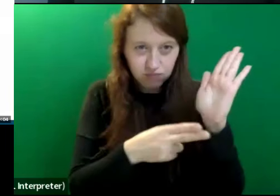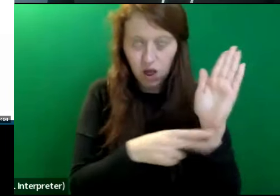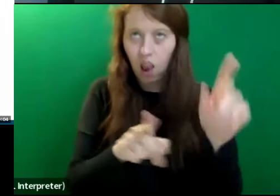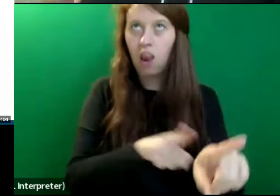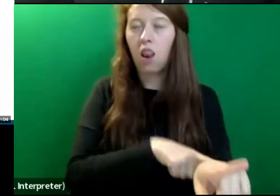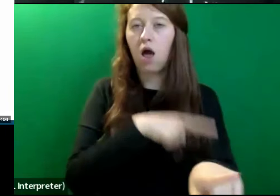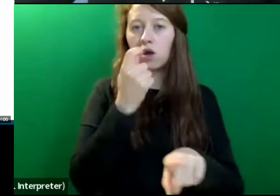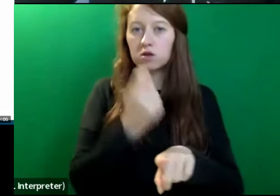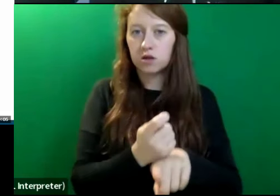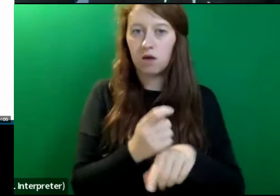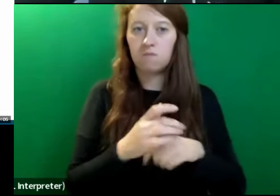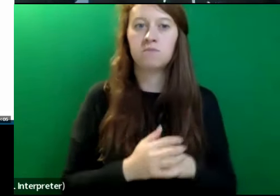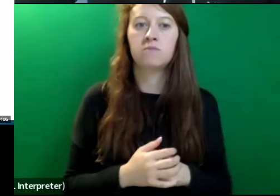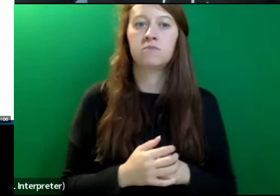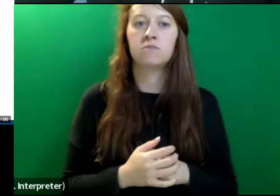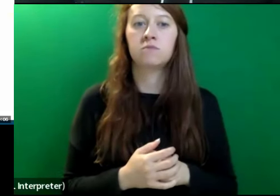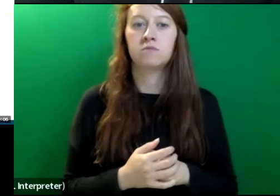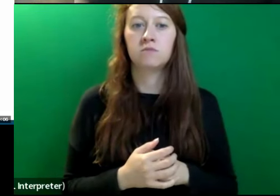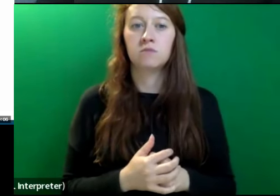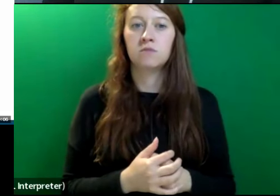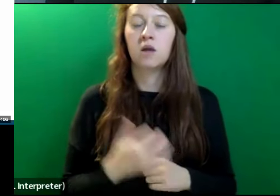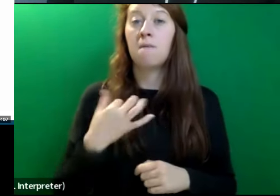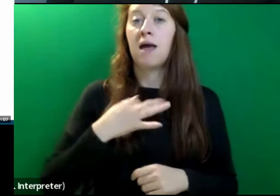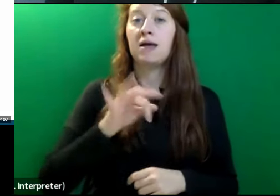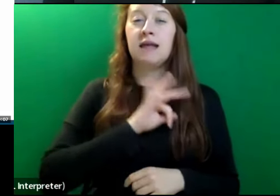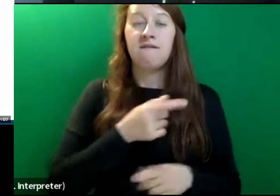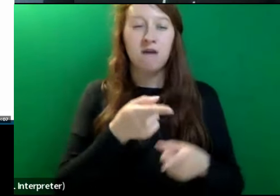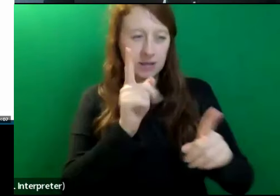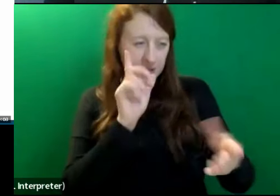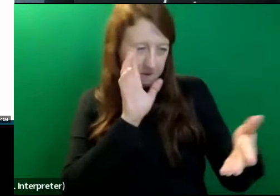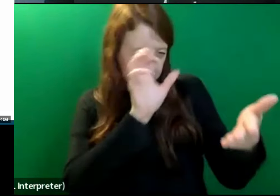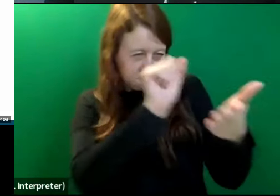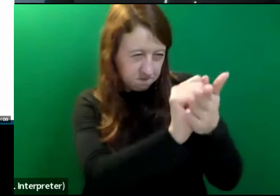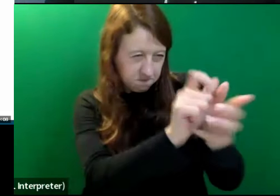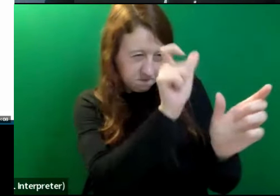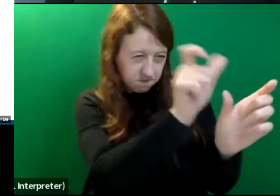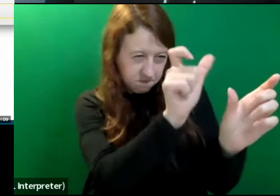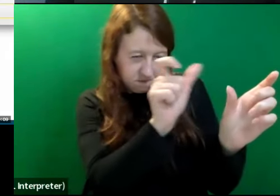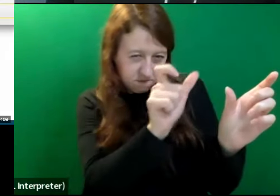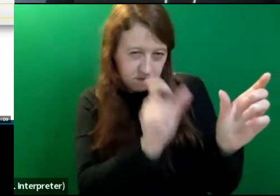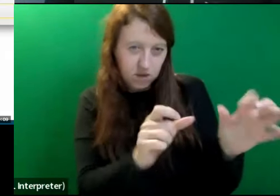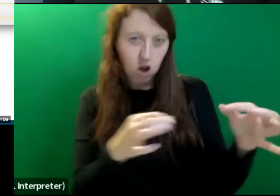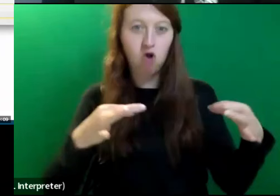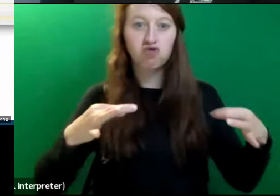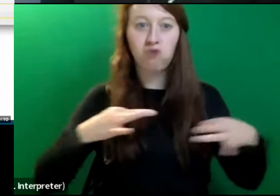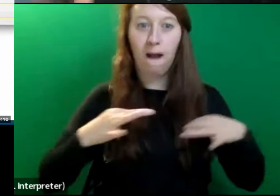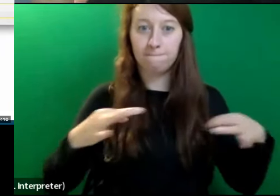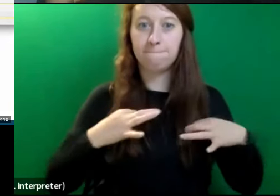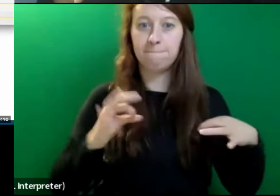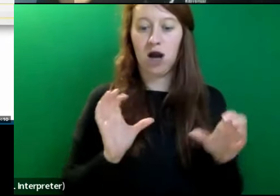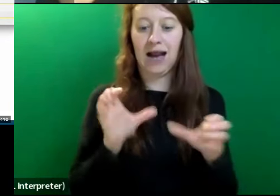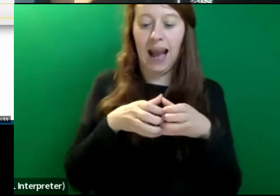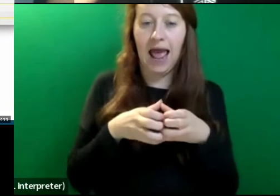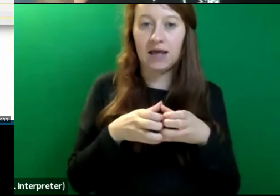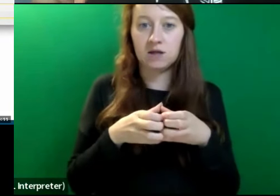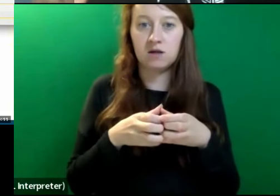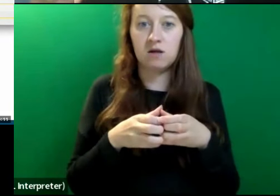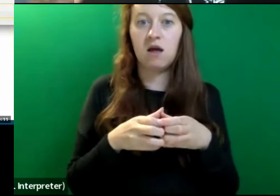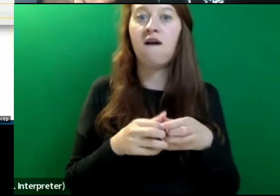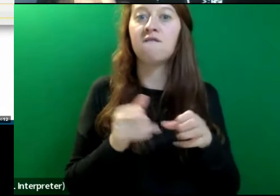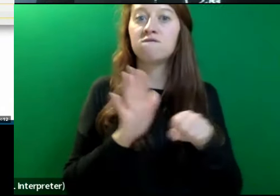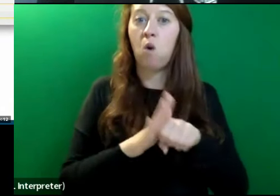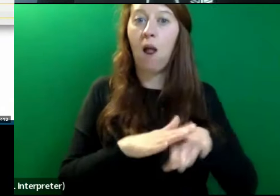So I annotated for grammatical class on the left hand and the right hand. So you can see here